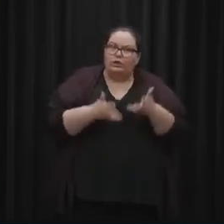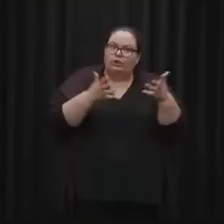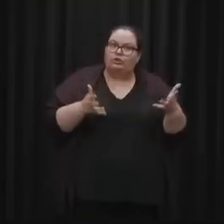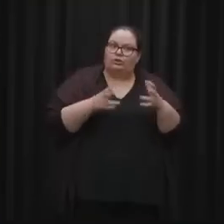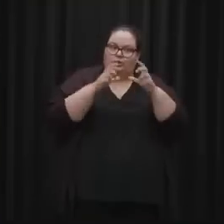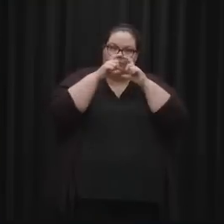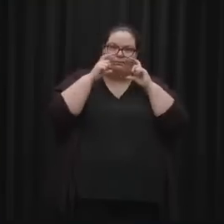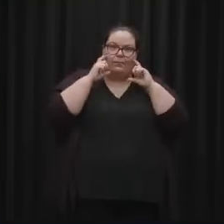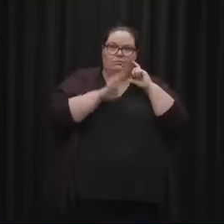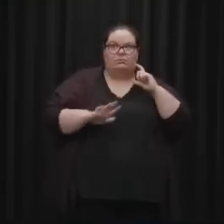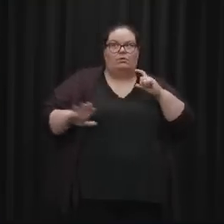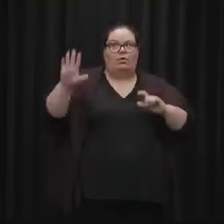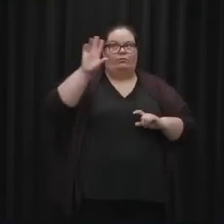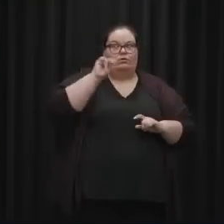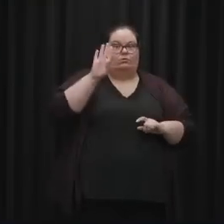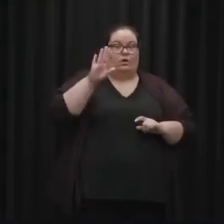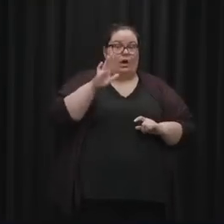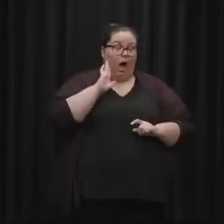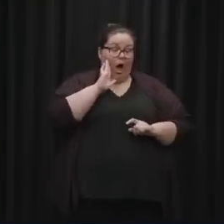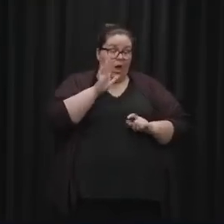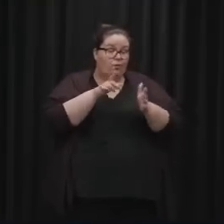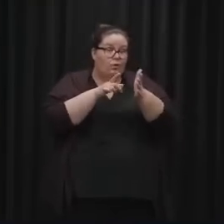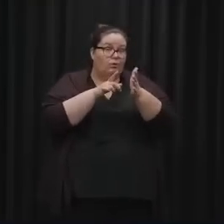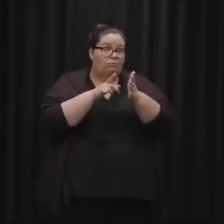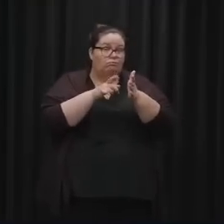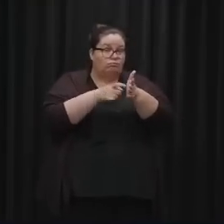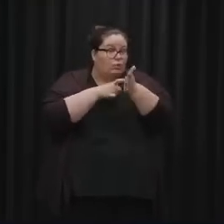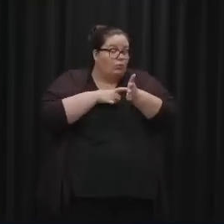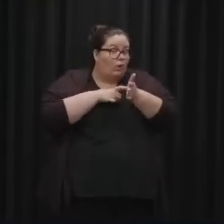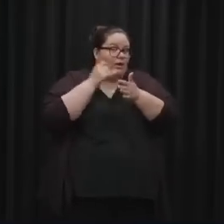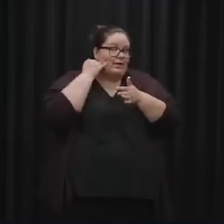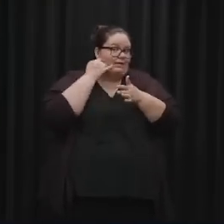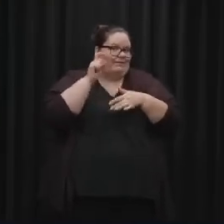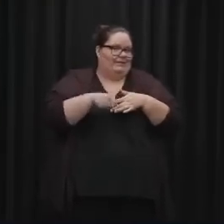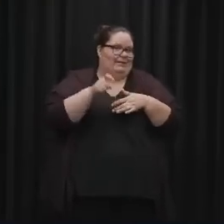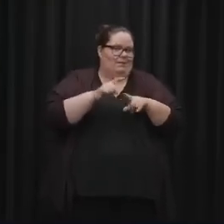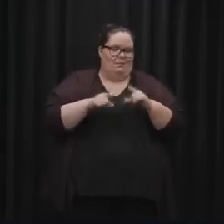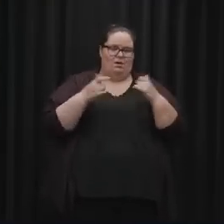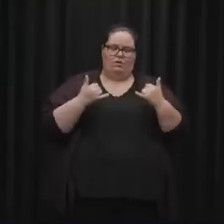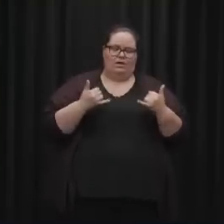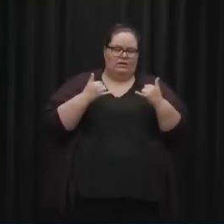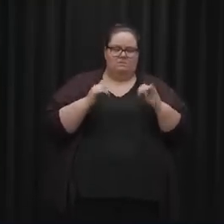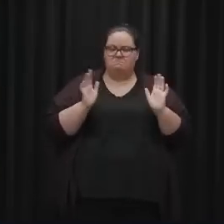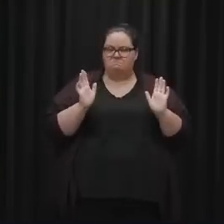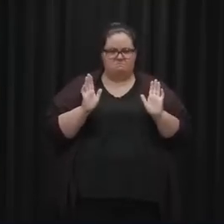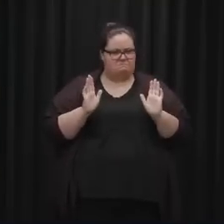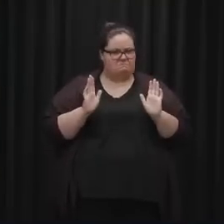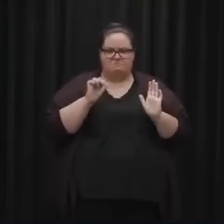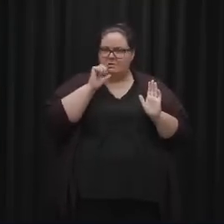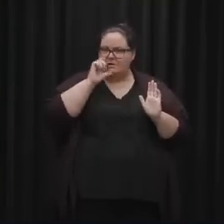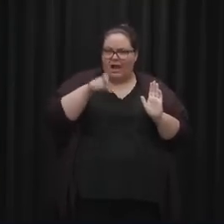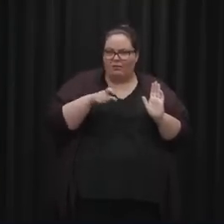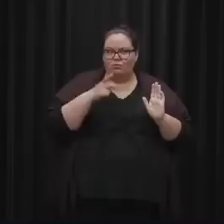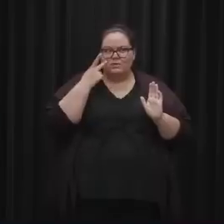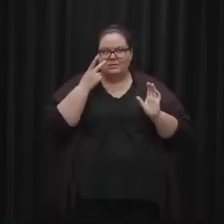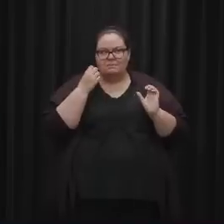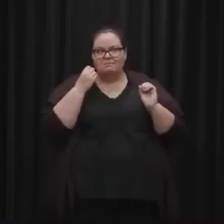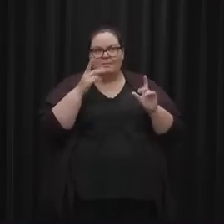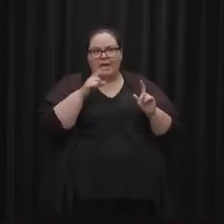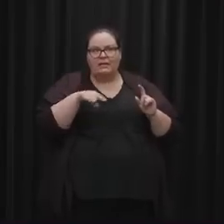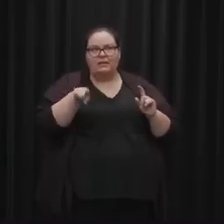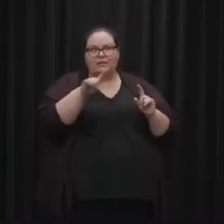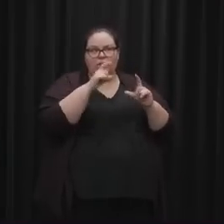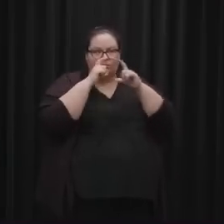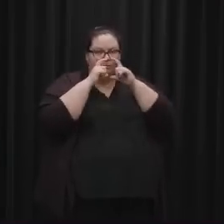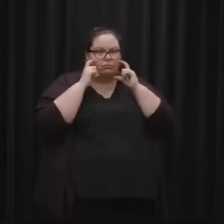not hesitate to recommend a mandatory order if this becomes necessary. But at this point in time, again, we've seen many, many encouraging signs